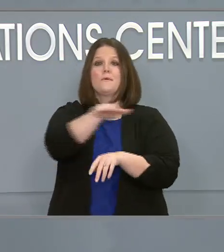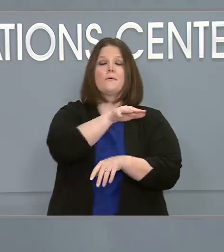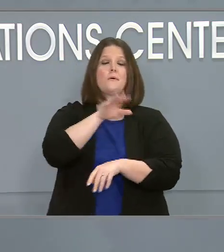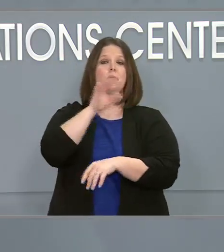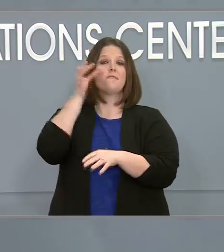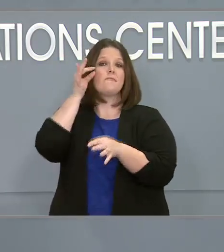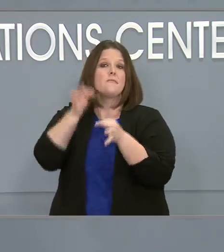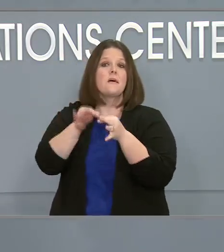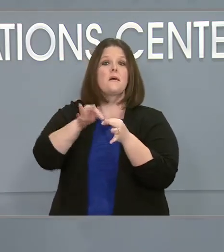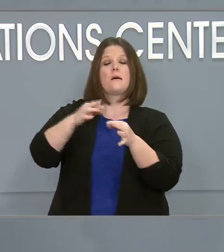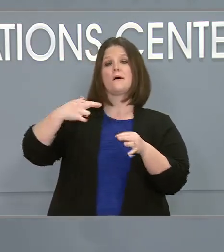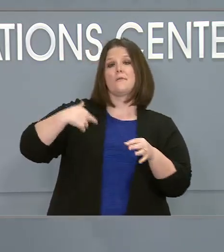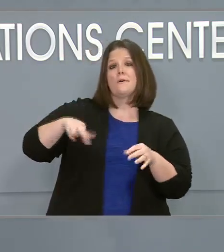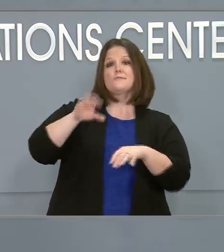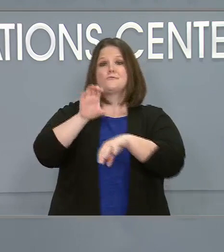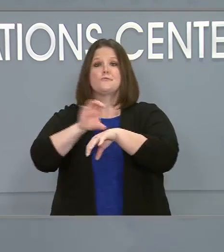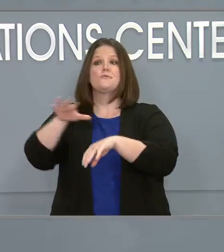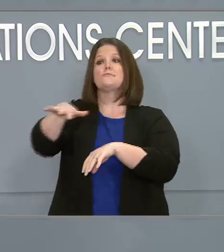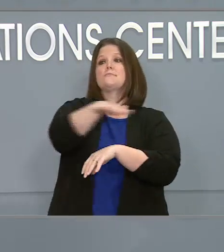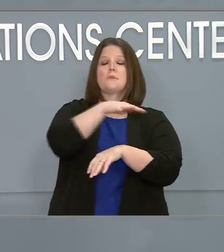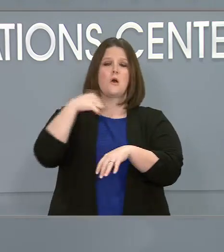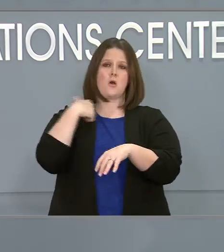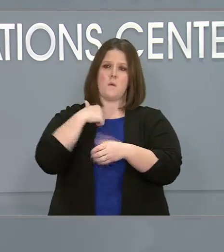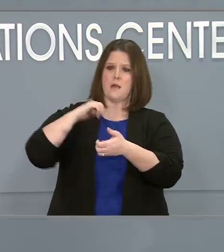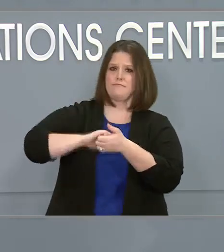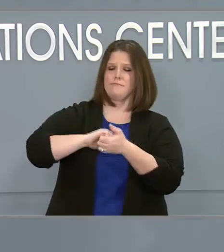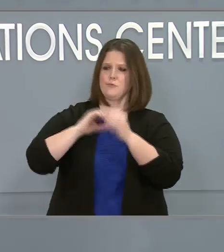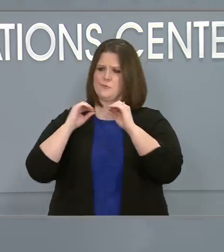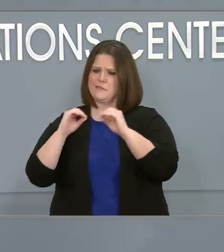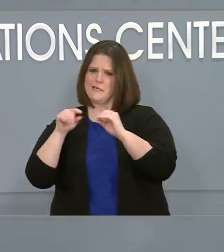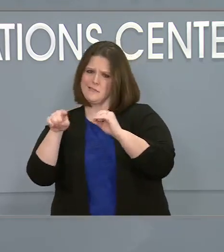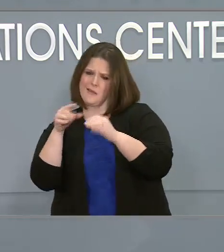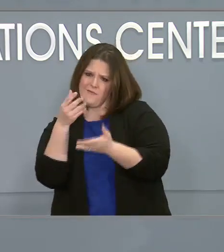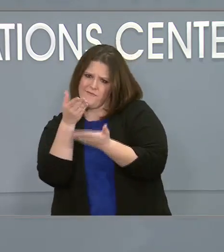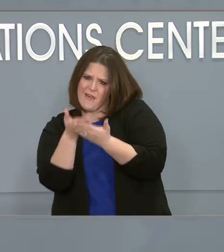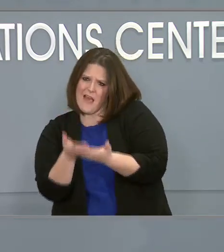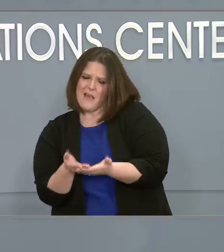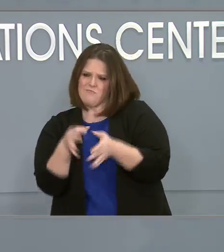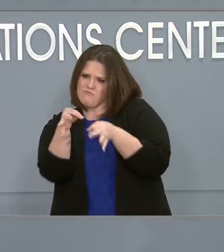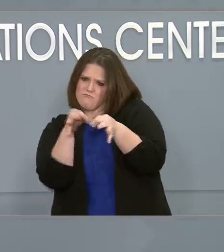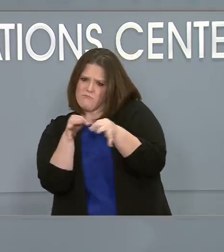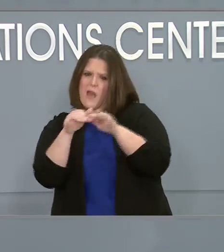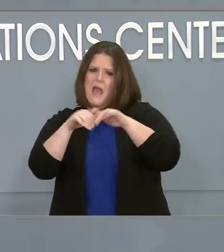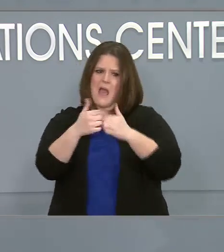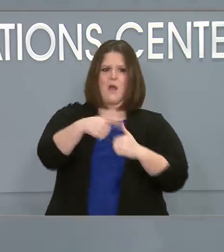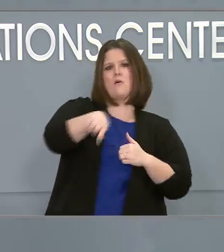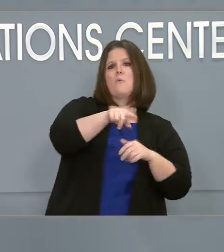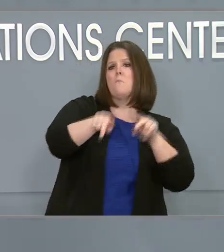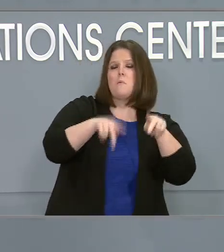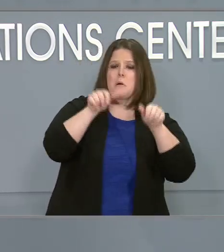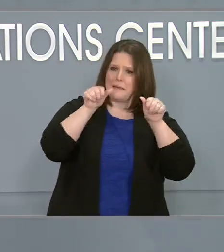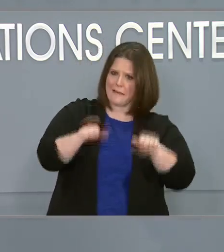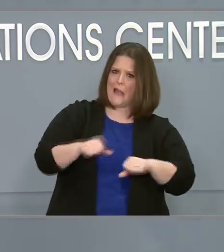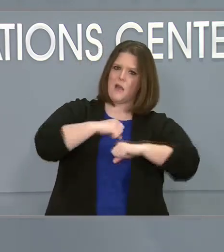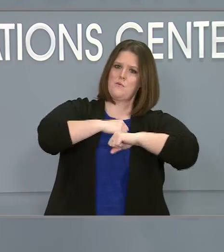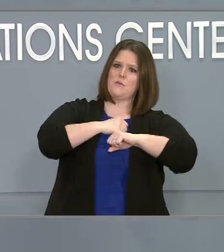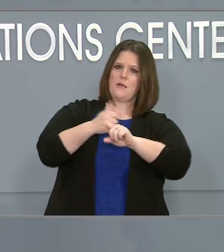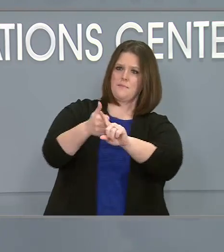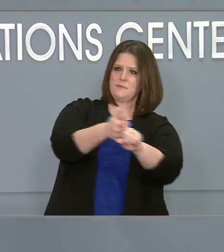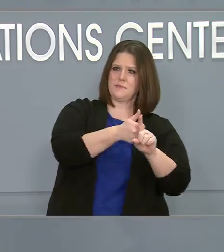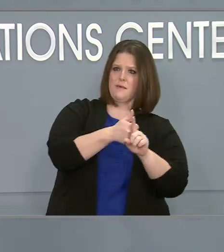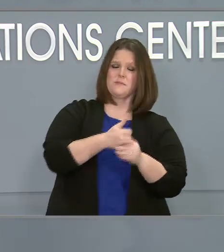accurate scientific health information about protecting themselves. Now we're encouraging